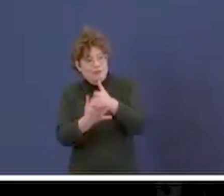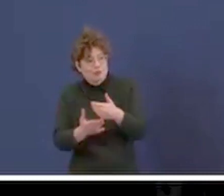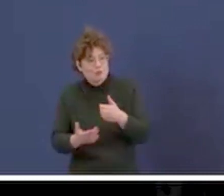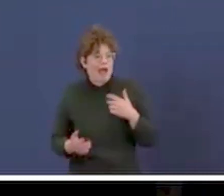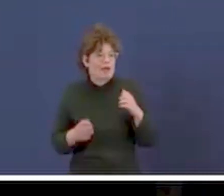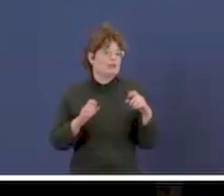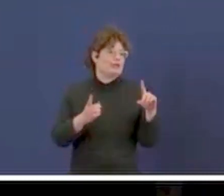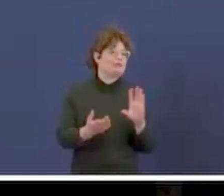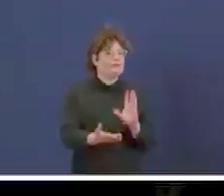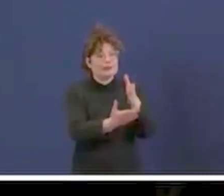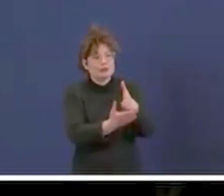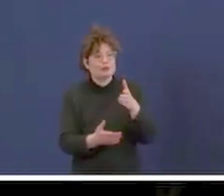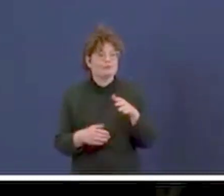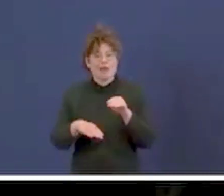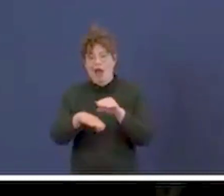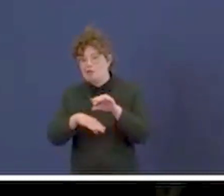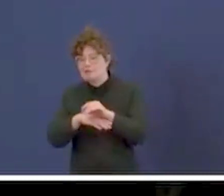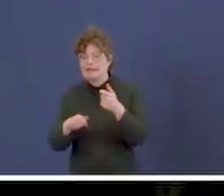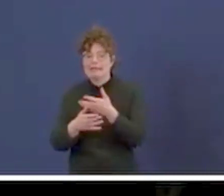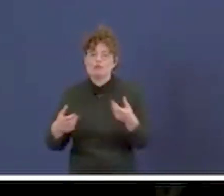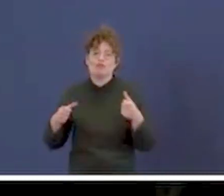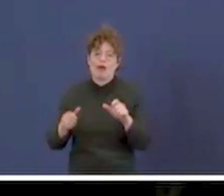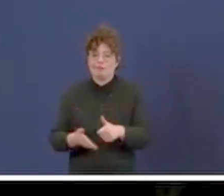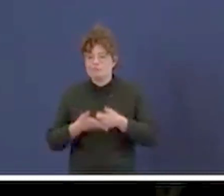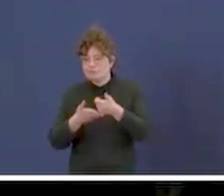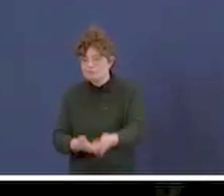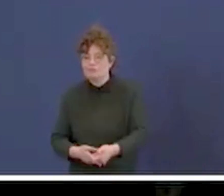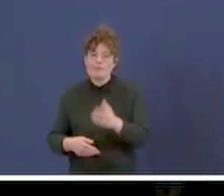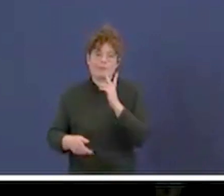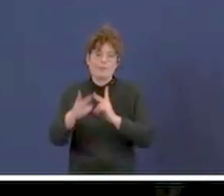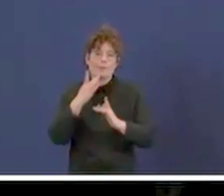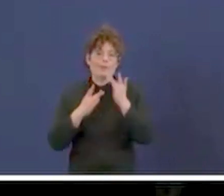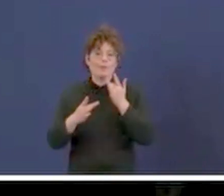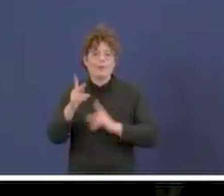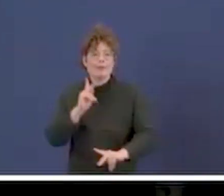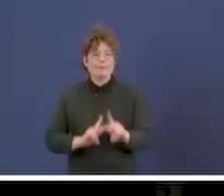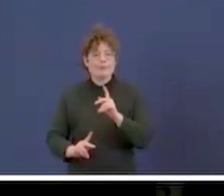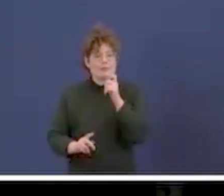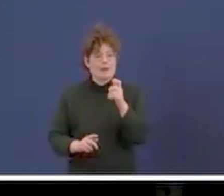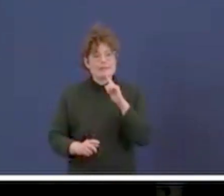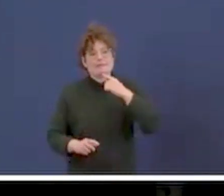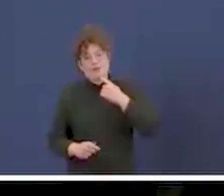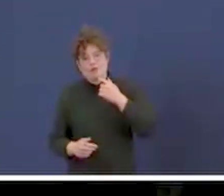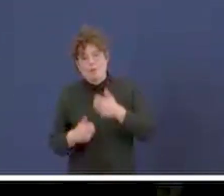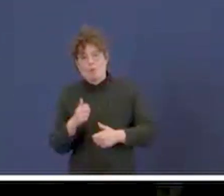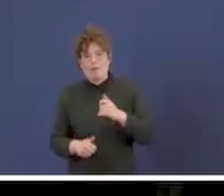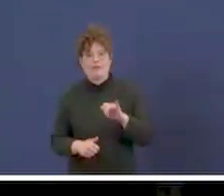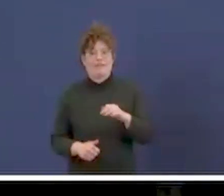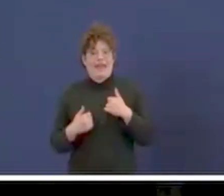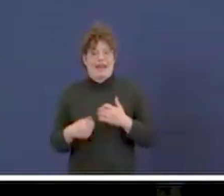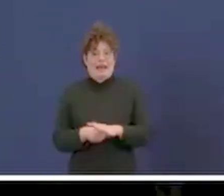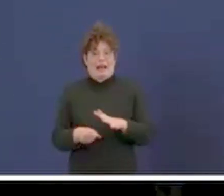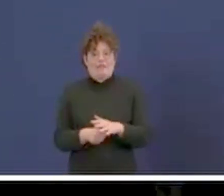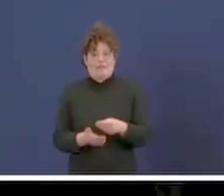educational interventions, anything you're trying to do to help poor people would not be as severe of a problem if they had enough money